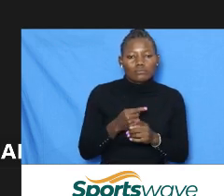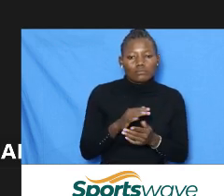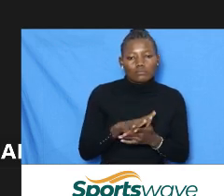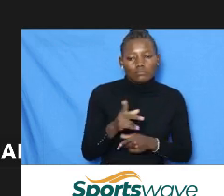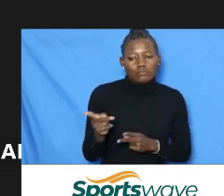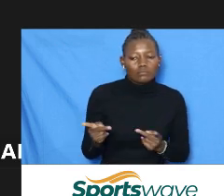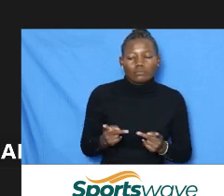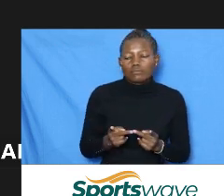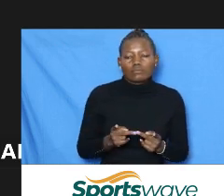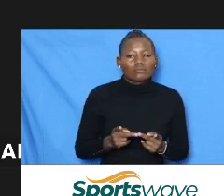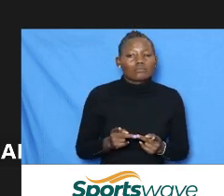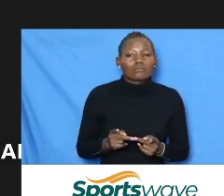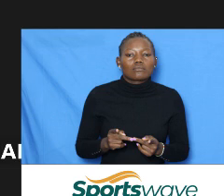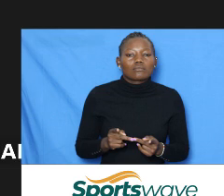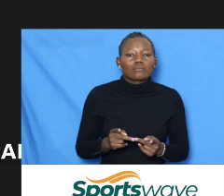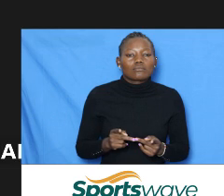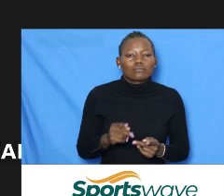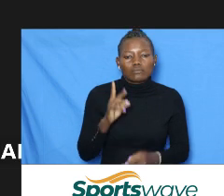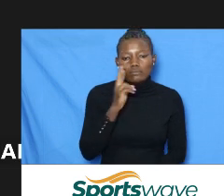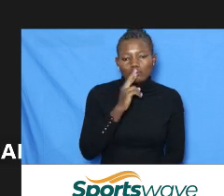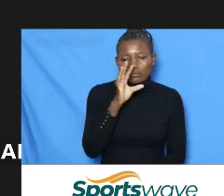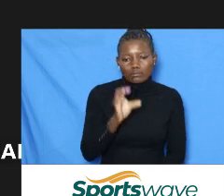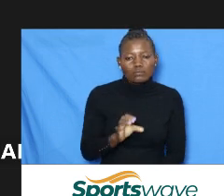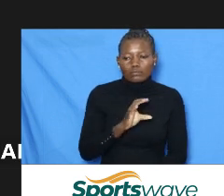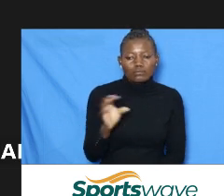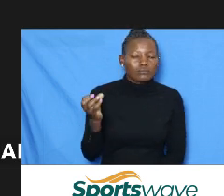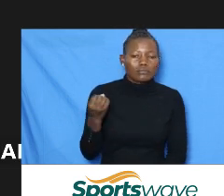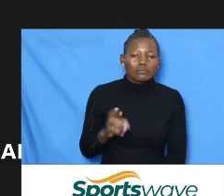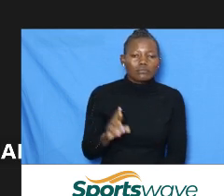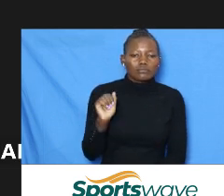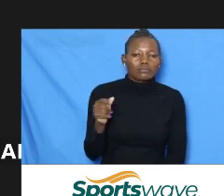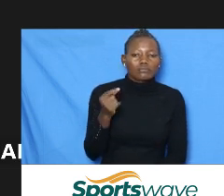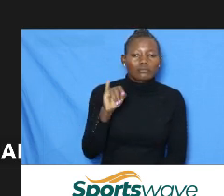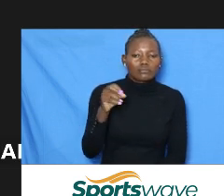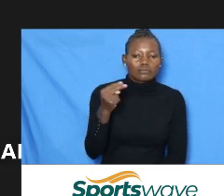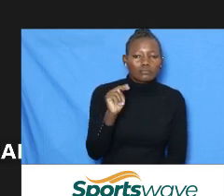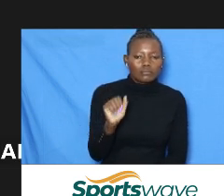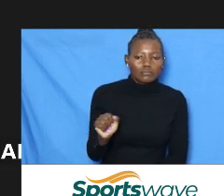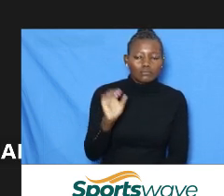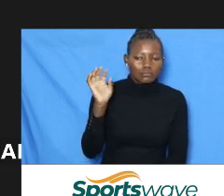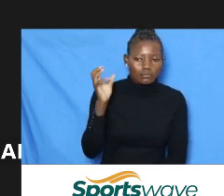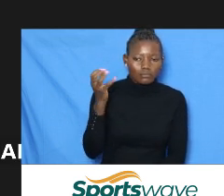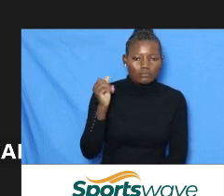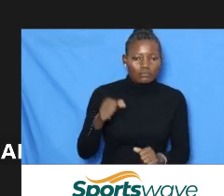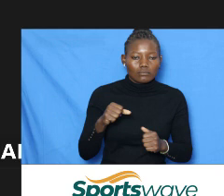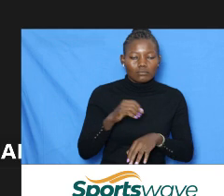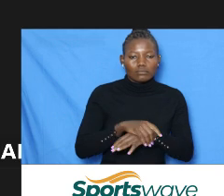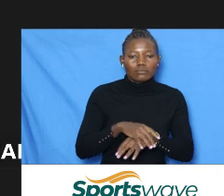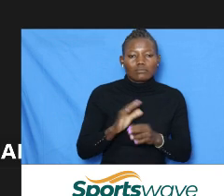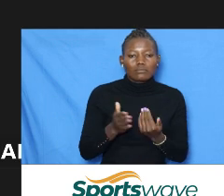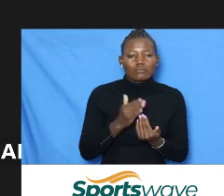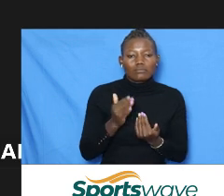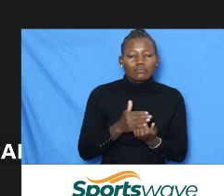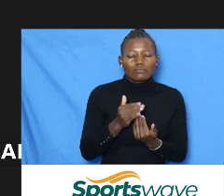as Red Cross or St. John's Ambulance, just so that you can have the immediate care and first